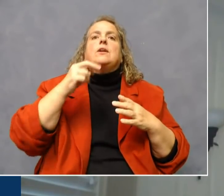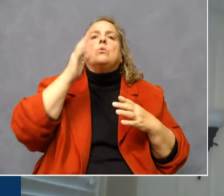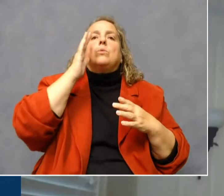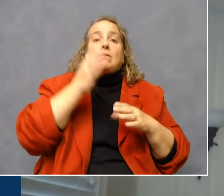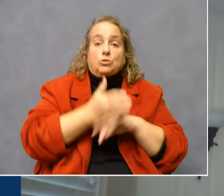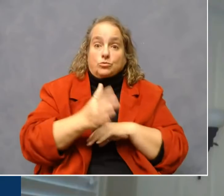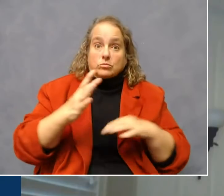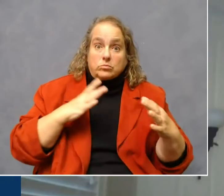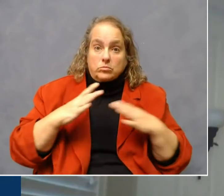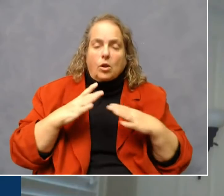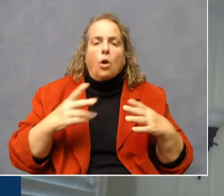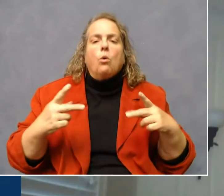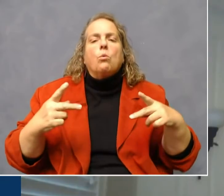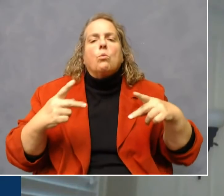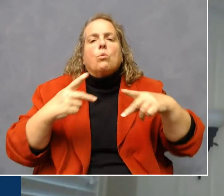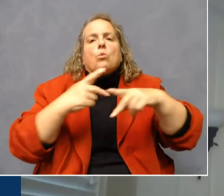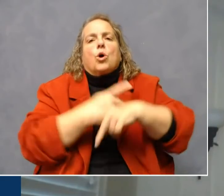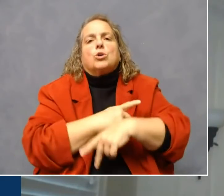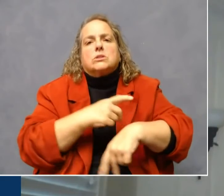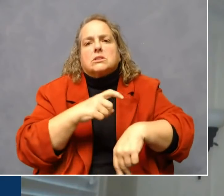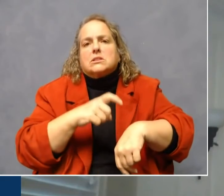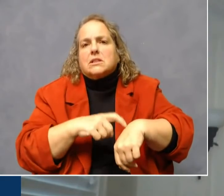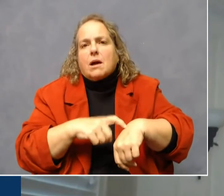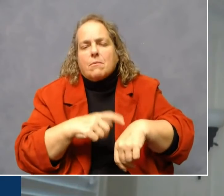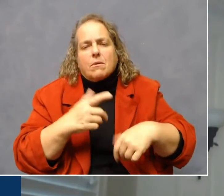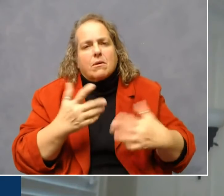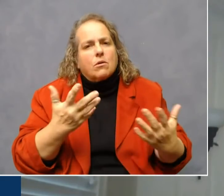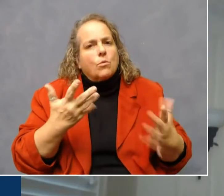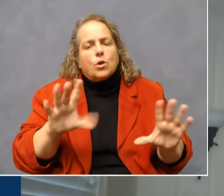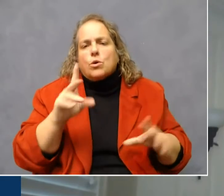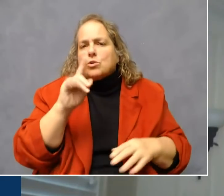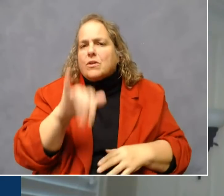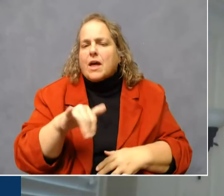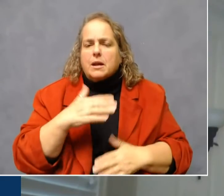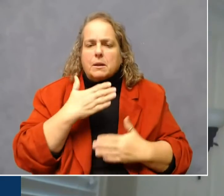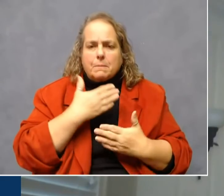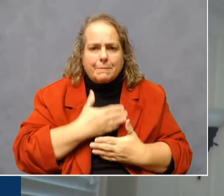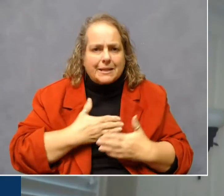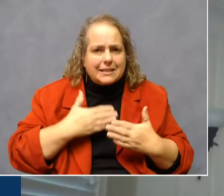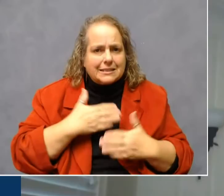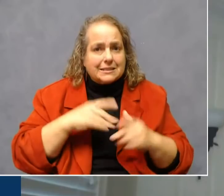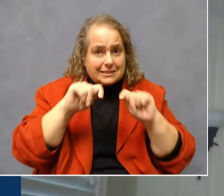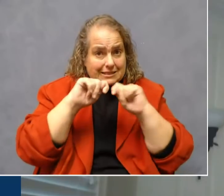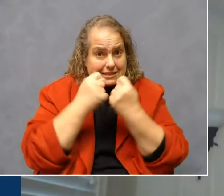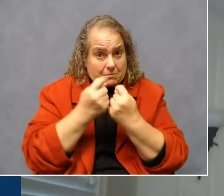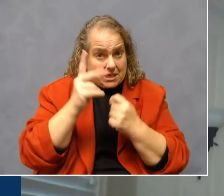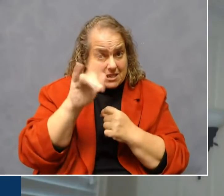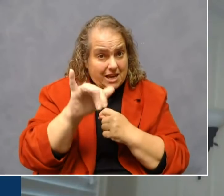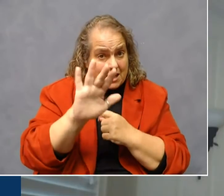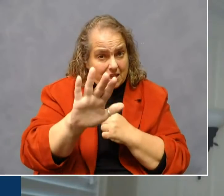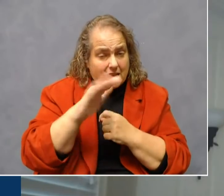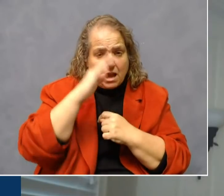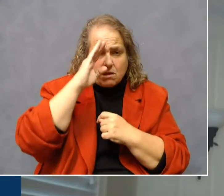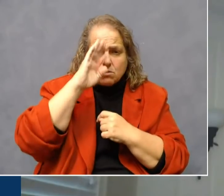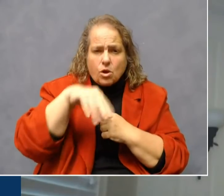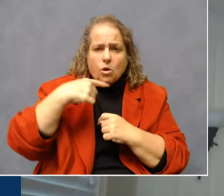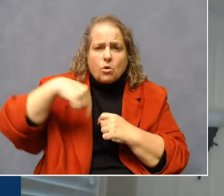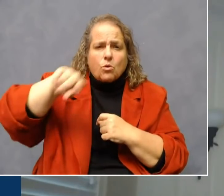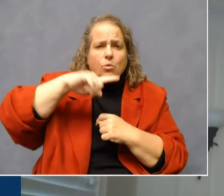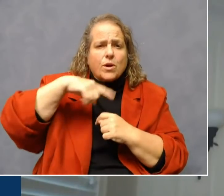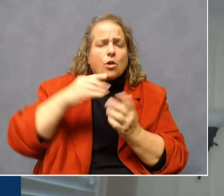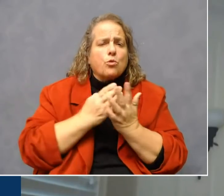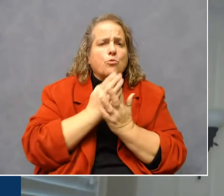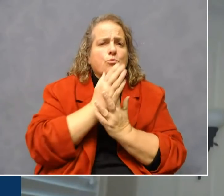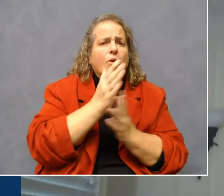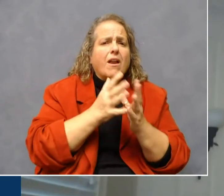with 2020 being such a rough year. So please, Team Kentucky, we've been through a lot together. We're not out of the woods yet. There is